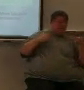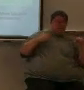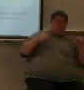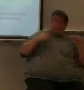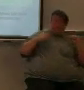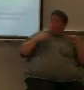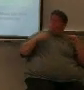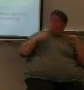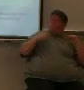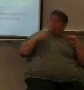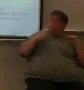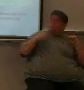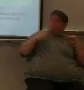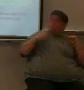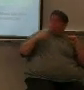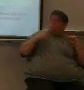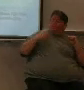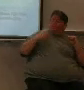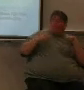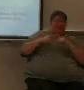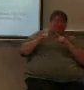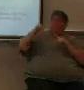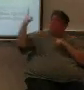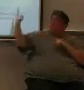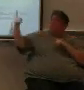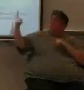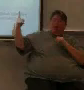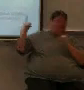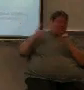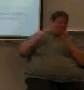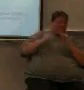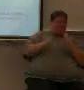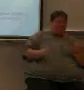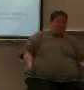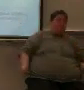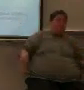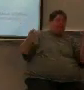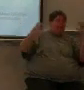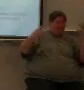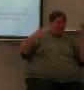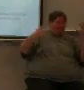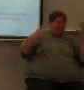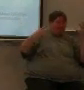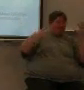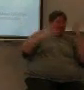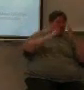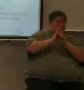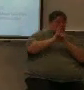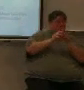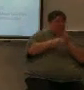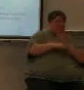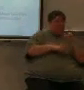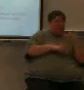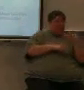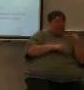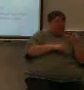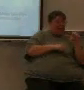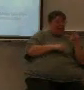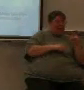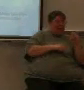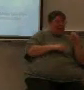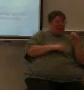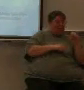So this is one of many examples of using paleolimnology to go into long-term effects